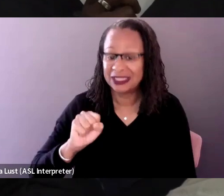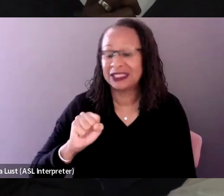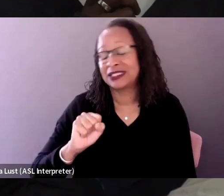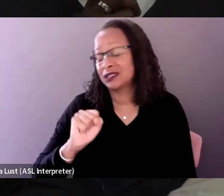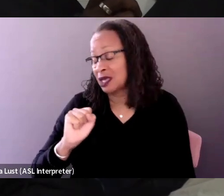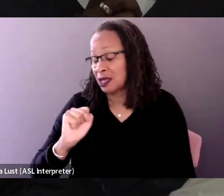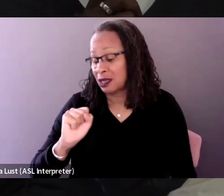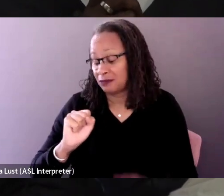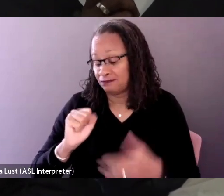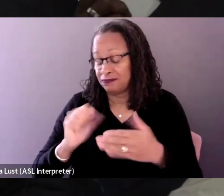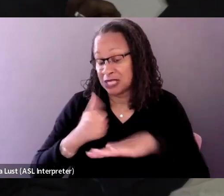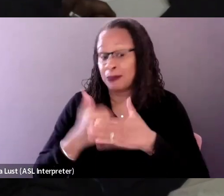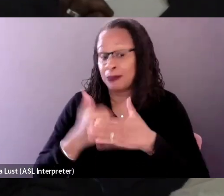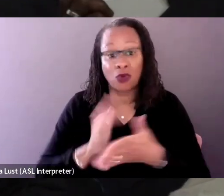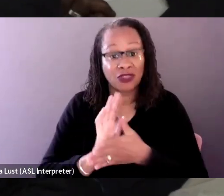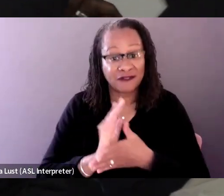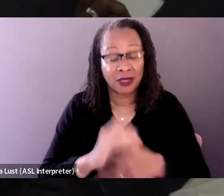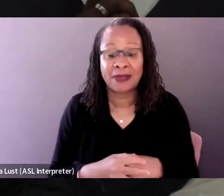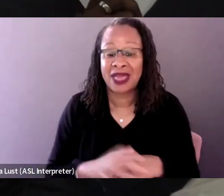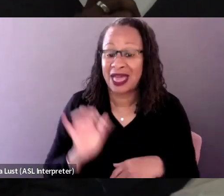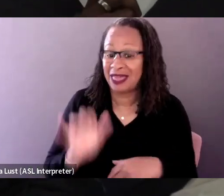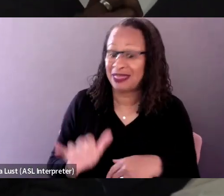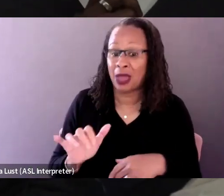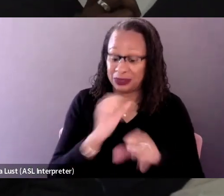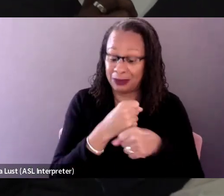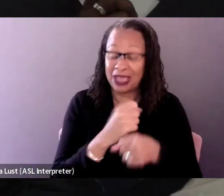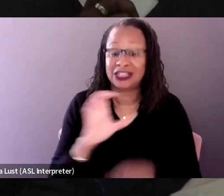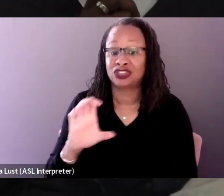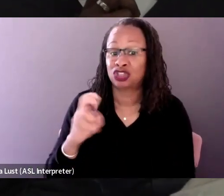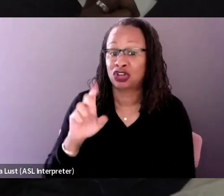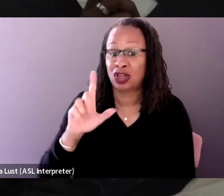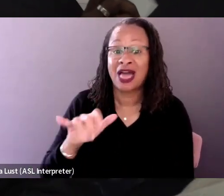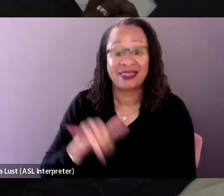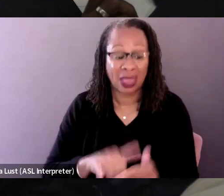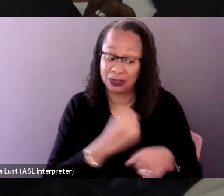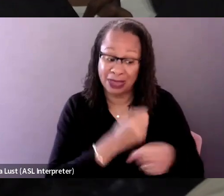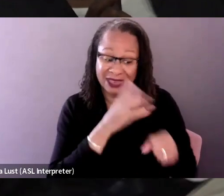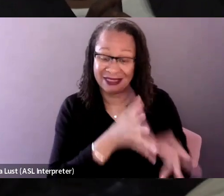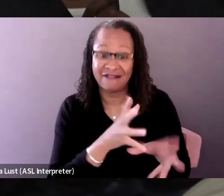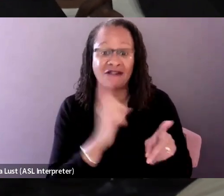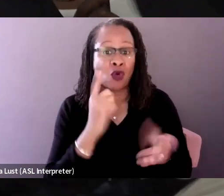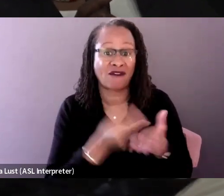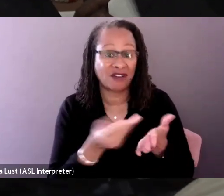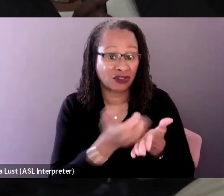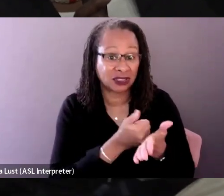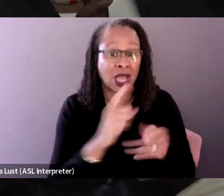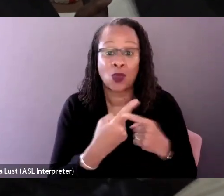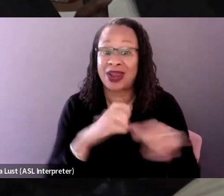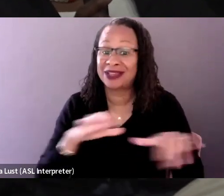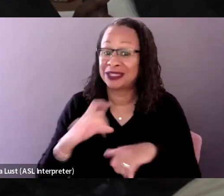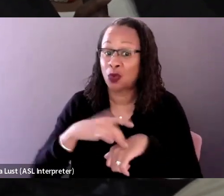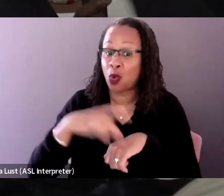was made to fundraise in a way. So when I did The Watermelon Woman, we made the Watermelon Woman's archive, Faye